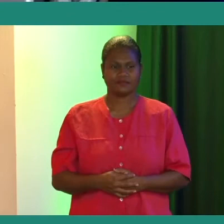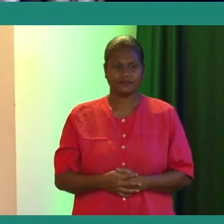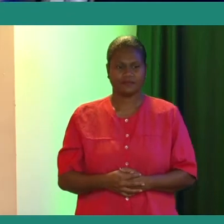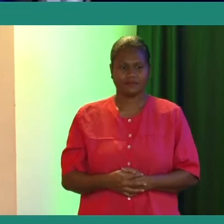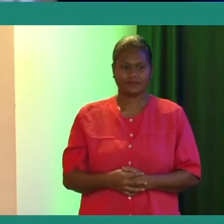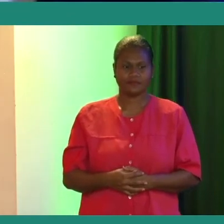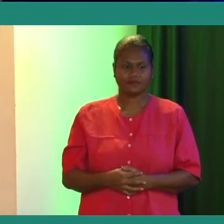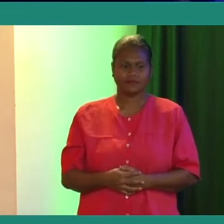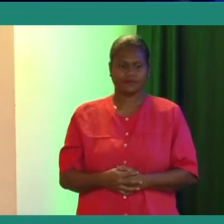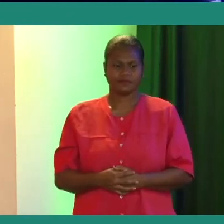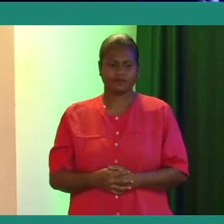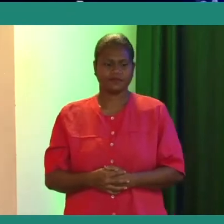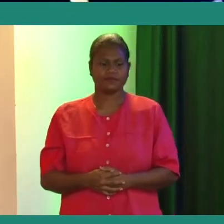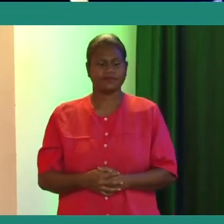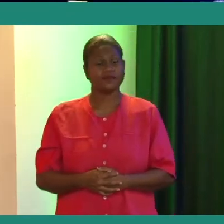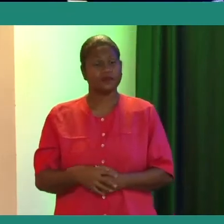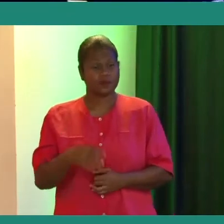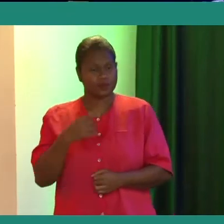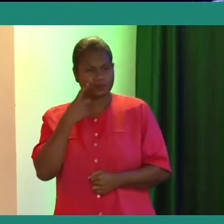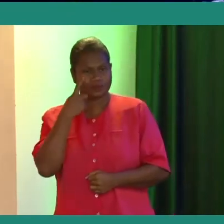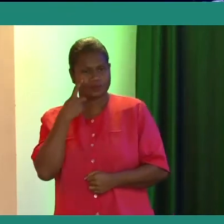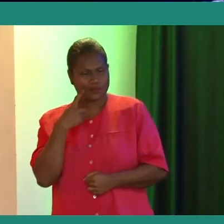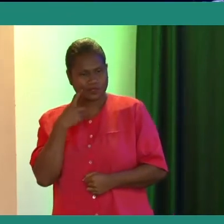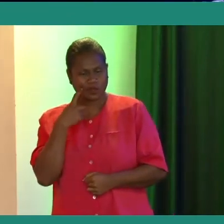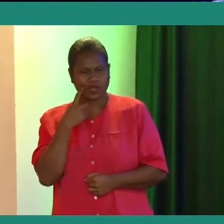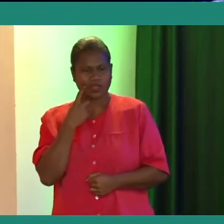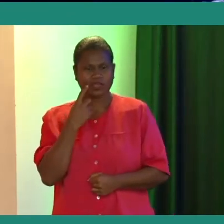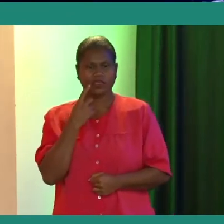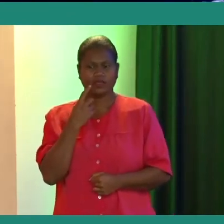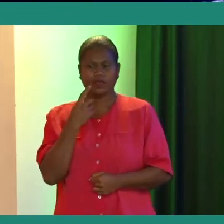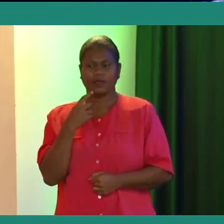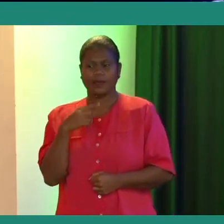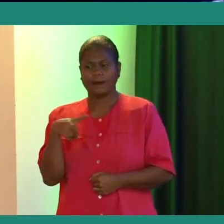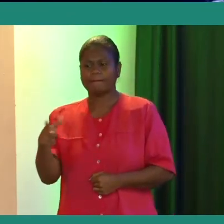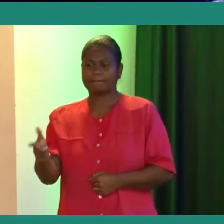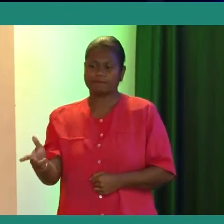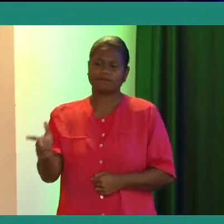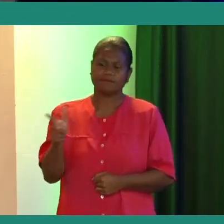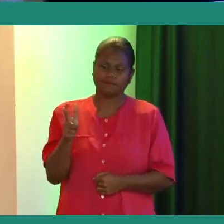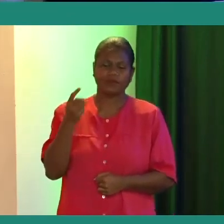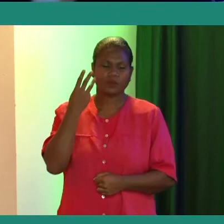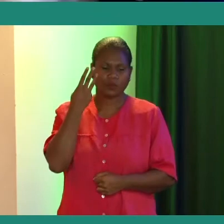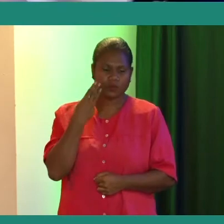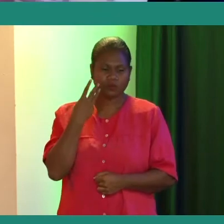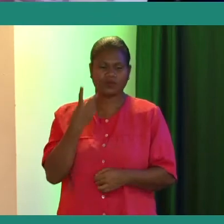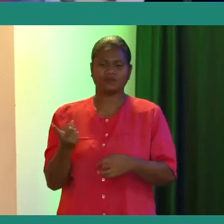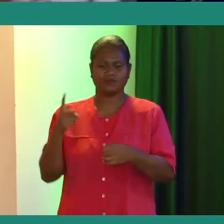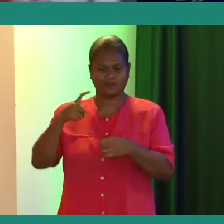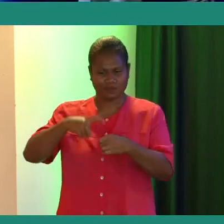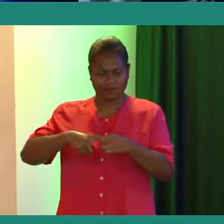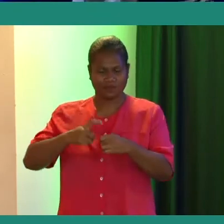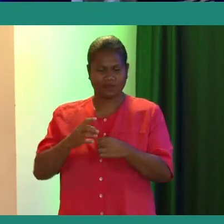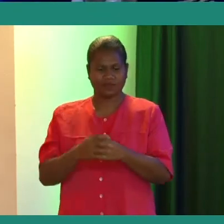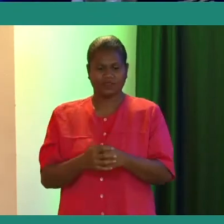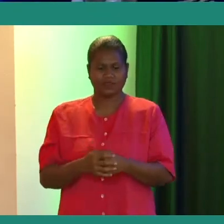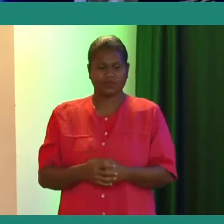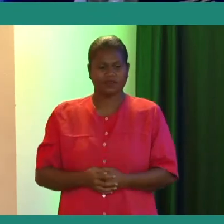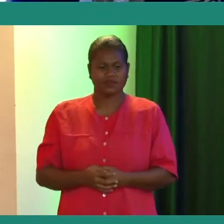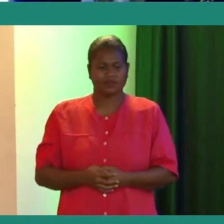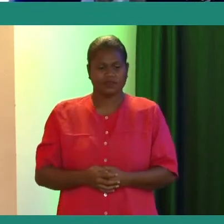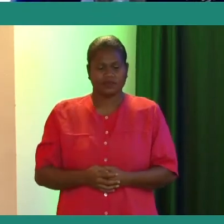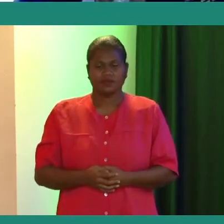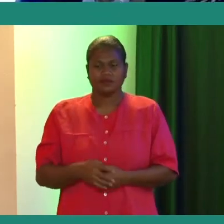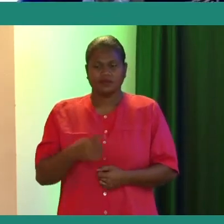how we try and encourage women's participation is by trying to reduce some of those barriers that impede on